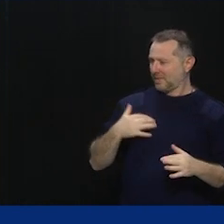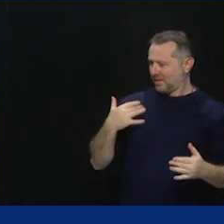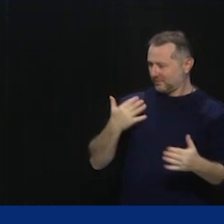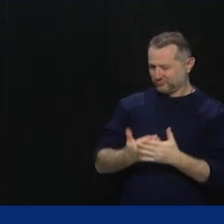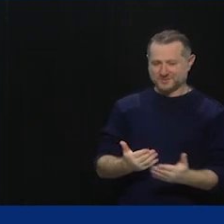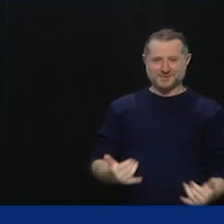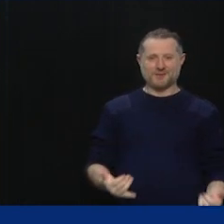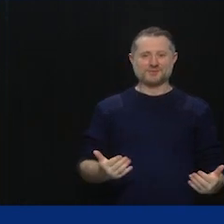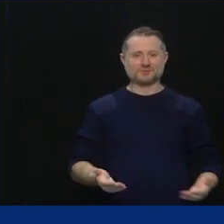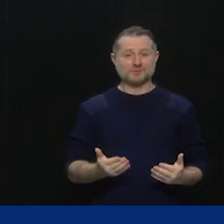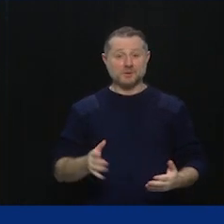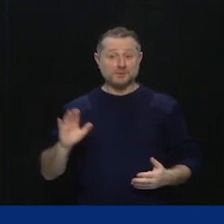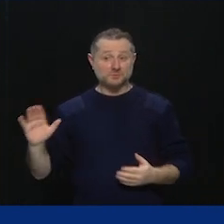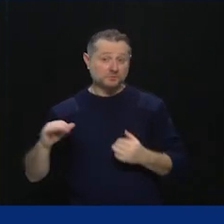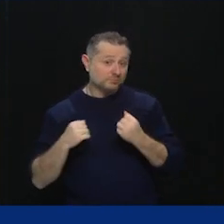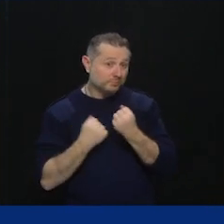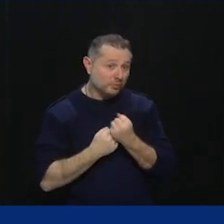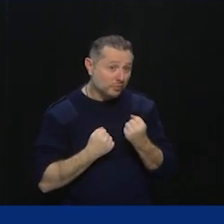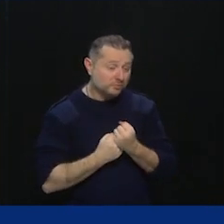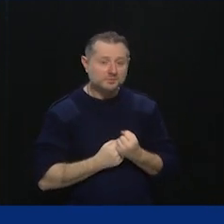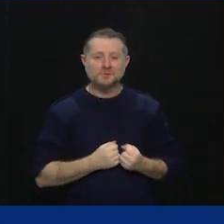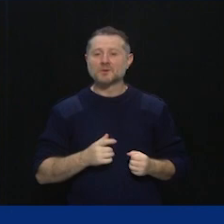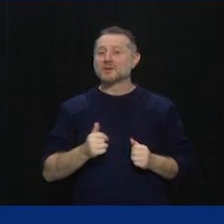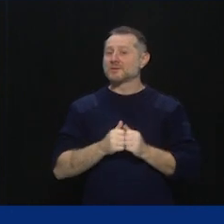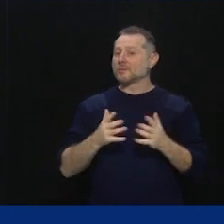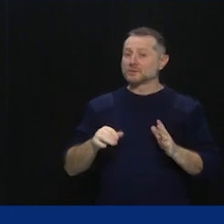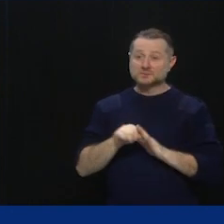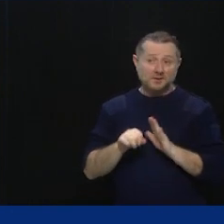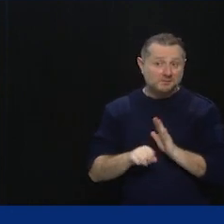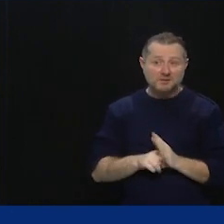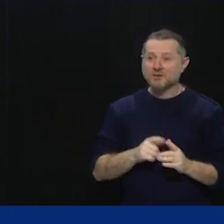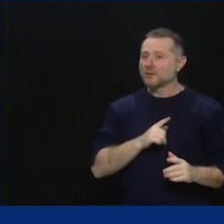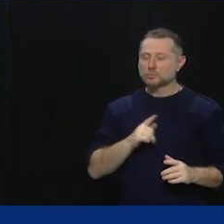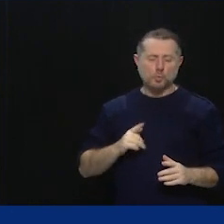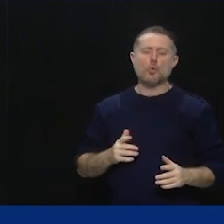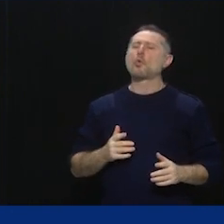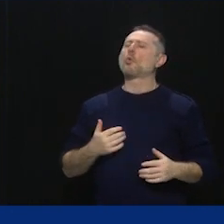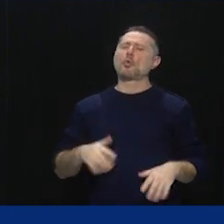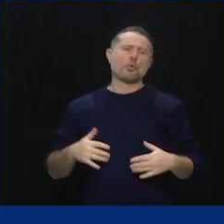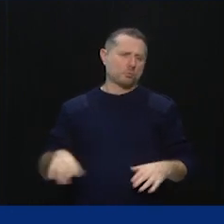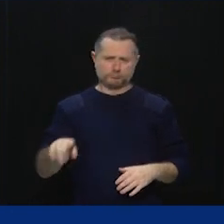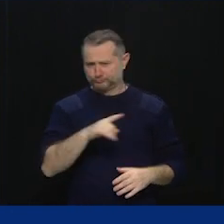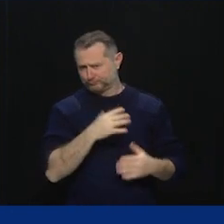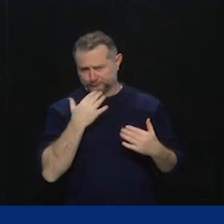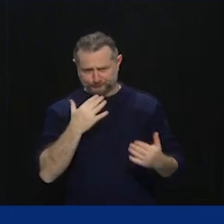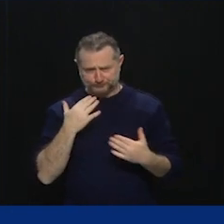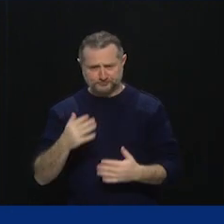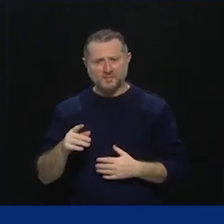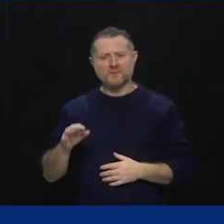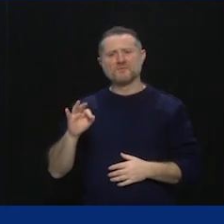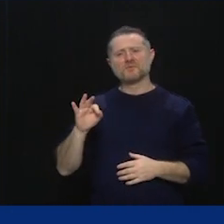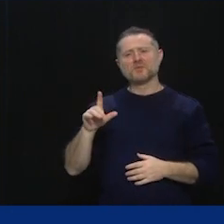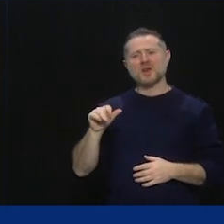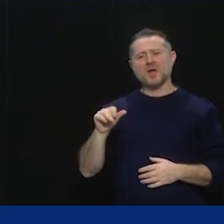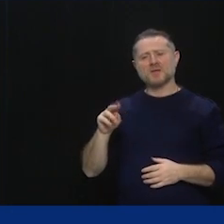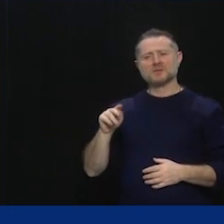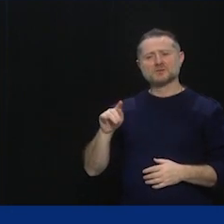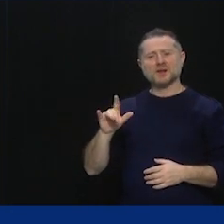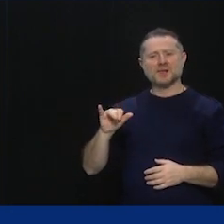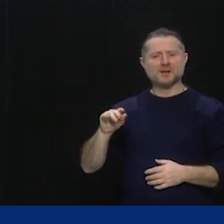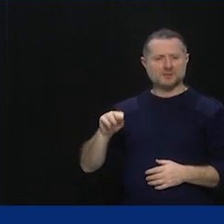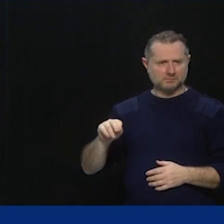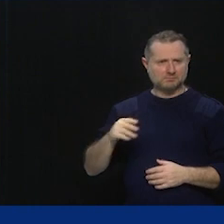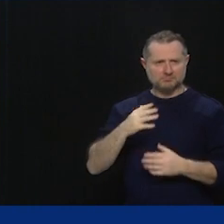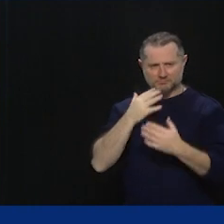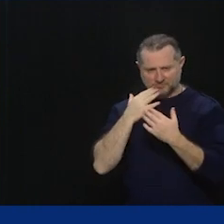state legislature, John Flanagan, thank you, we would not have been able to build this project. Governor, I also want to